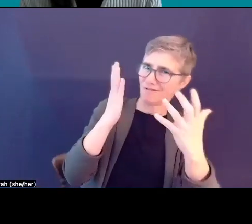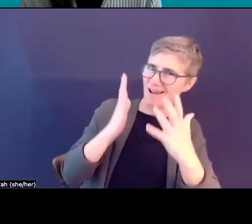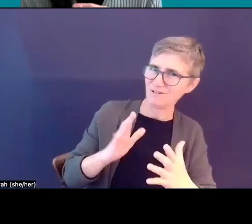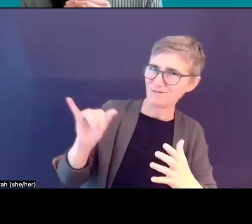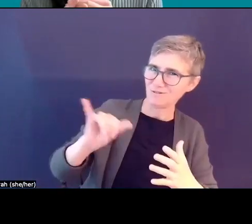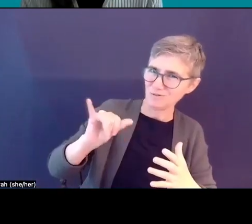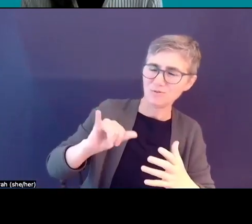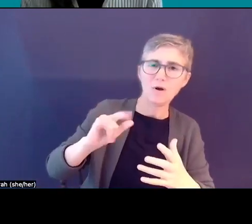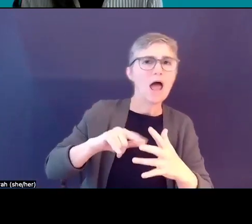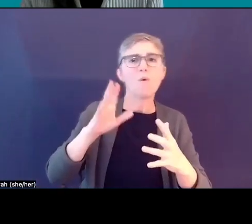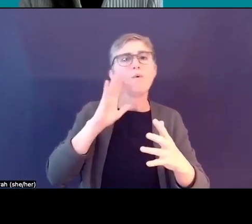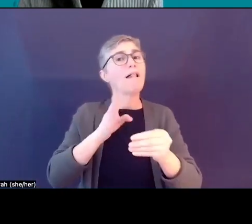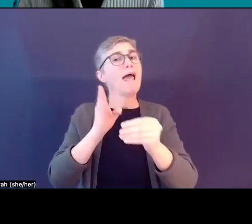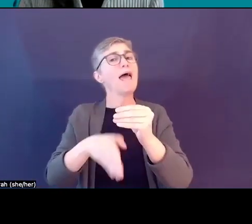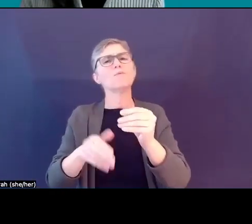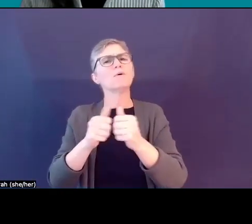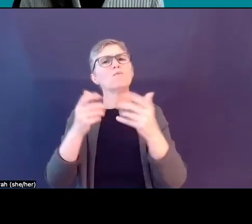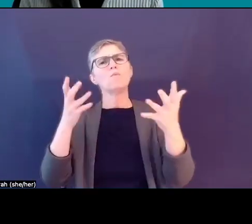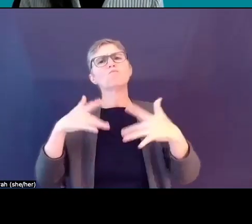next. Next slide.